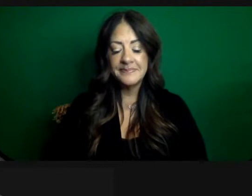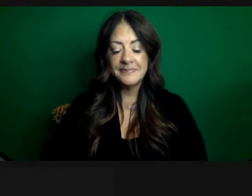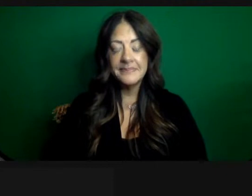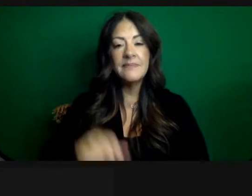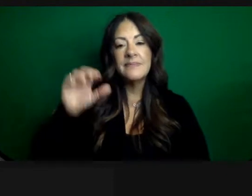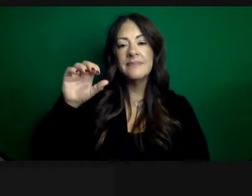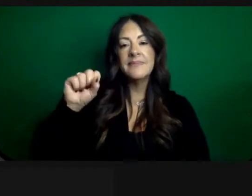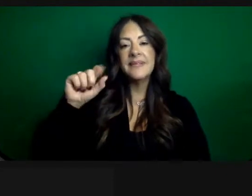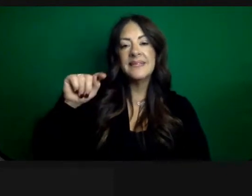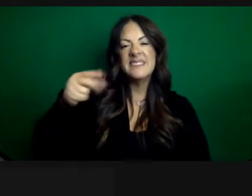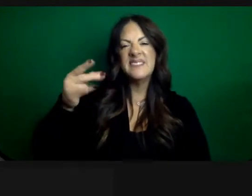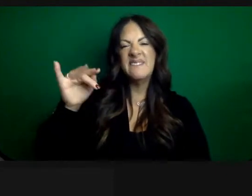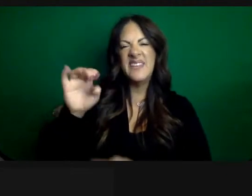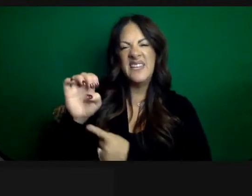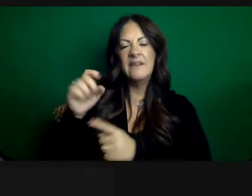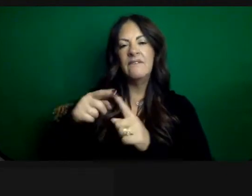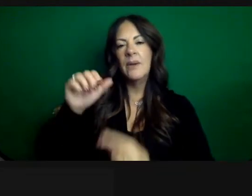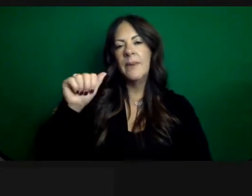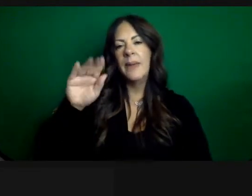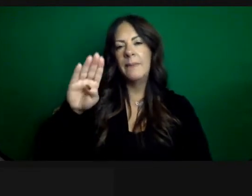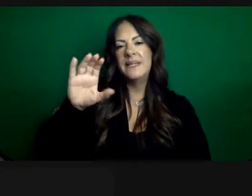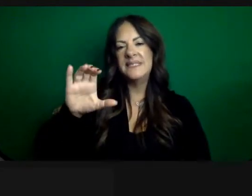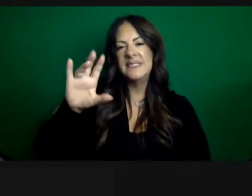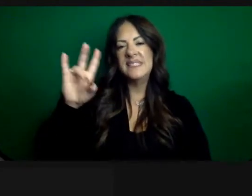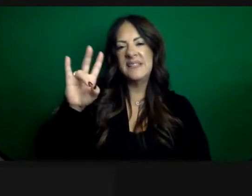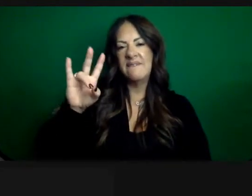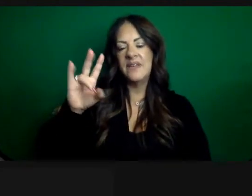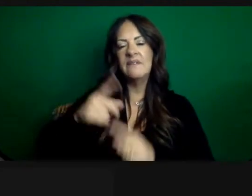Stephanie Sierra, ABC7 Bay Area.